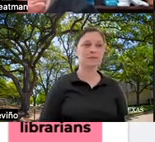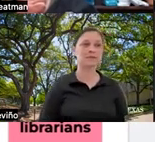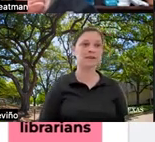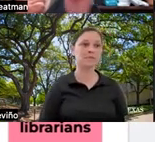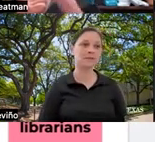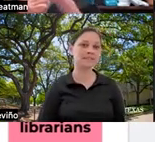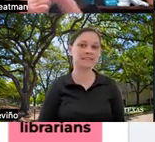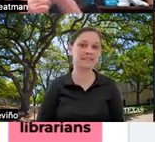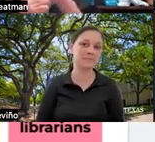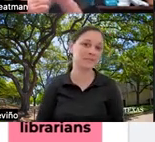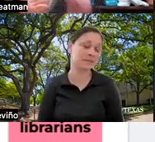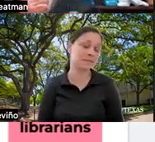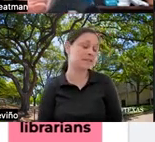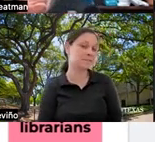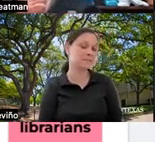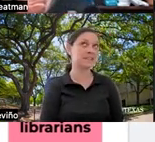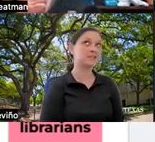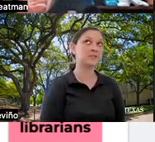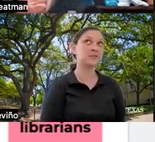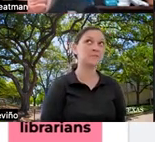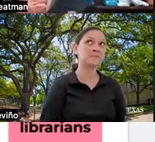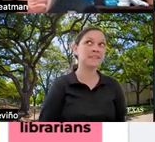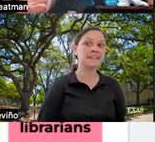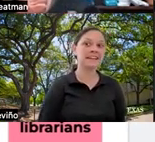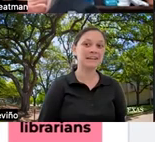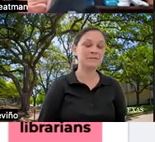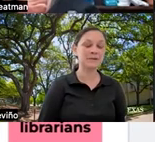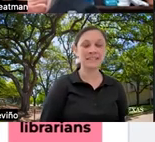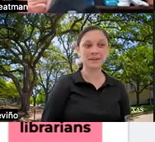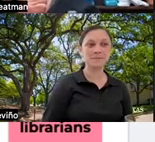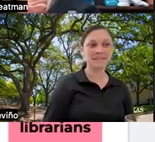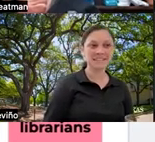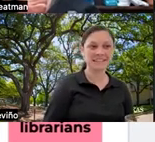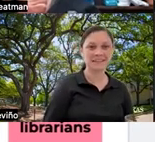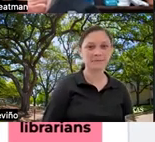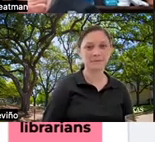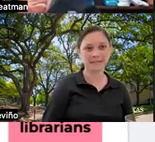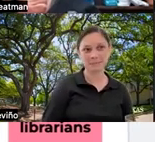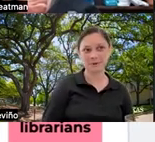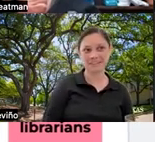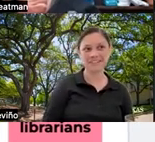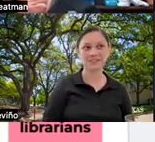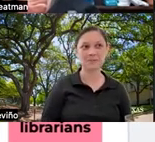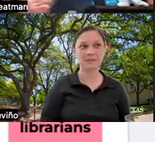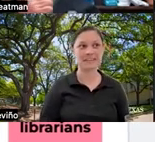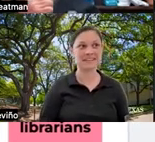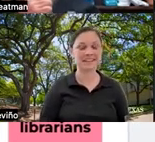bring up a great point, Sarah, some of the potential folks that are missing from this board